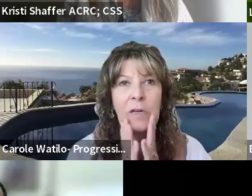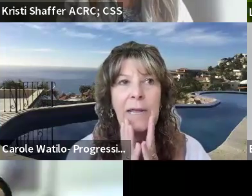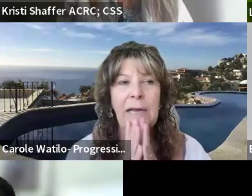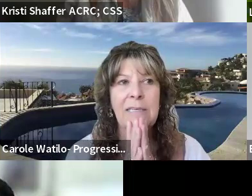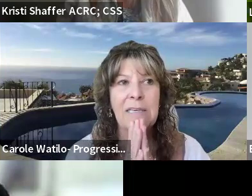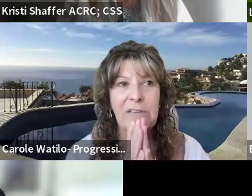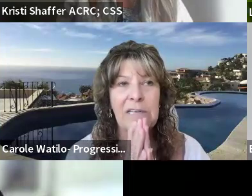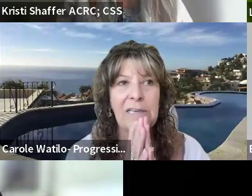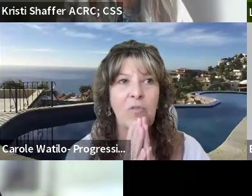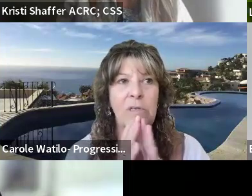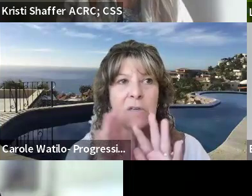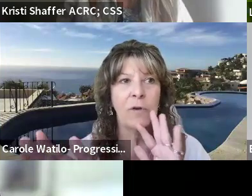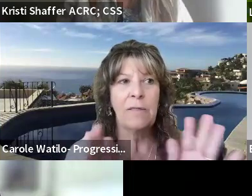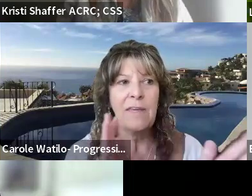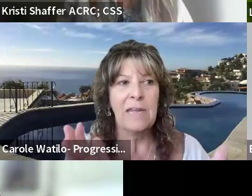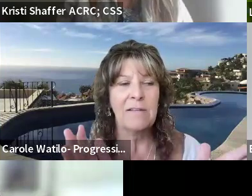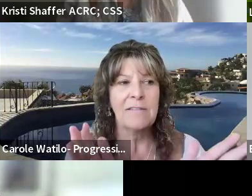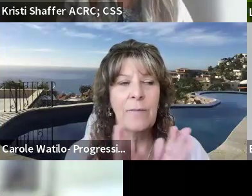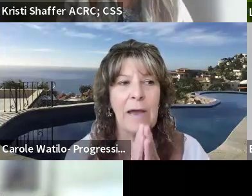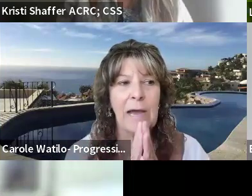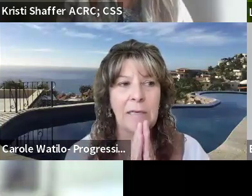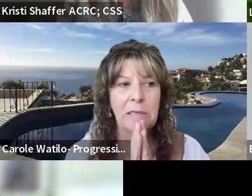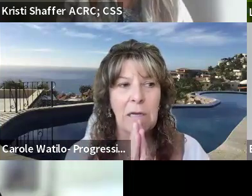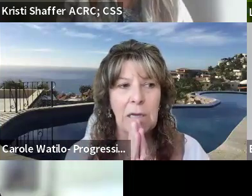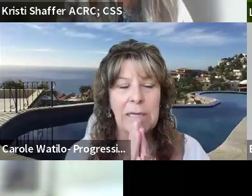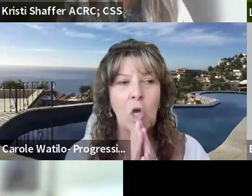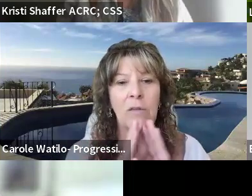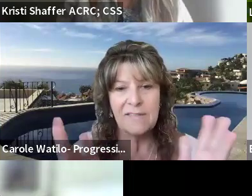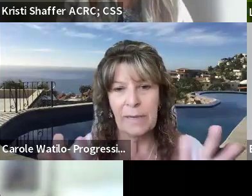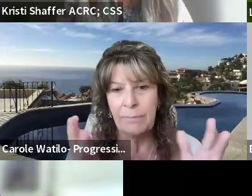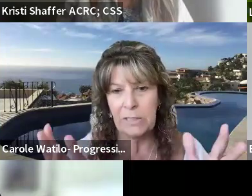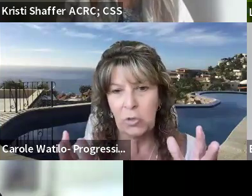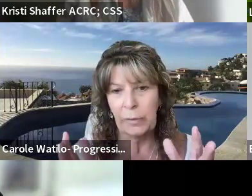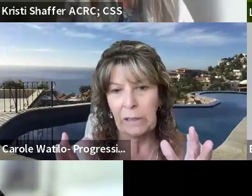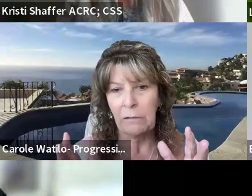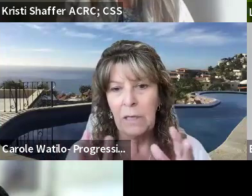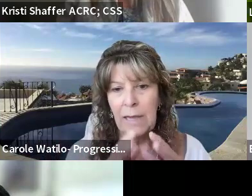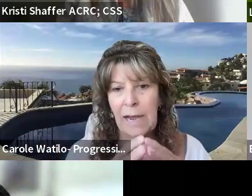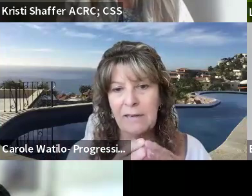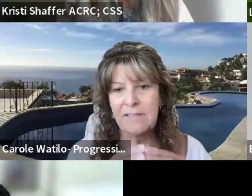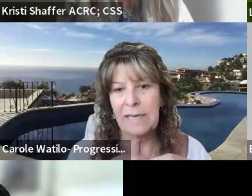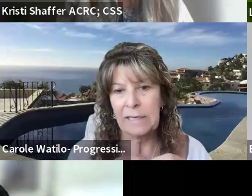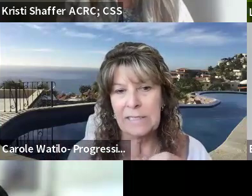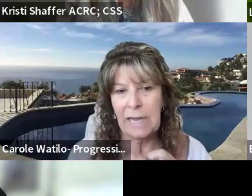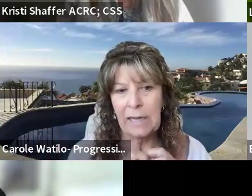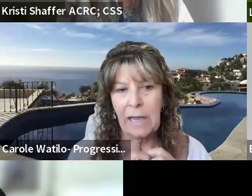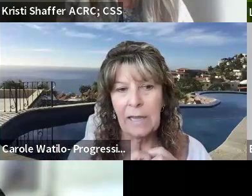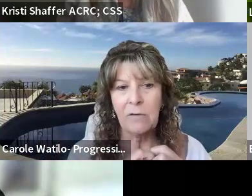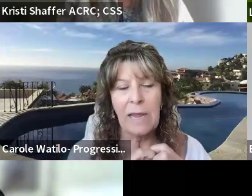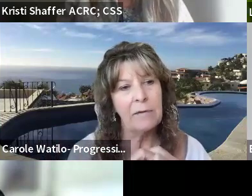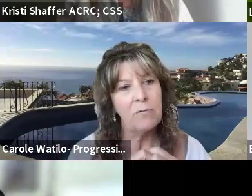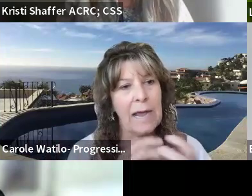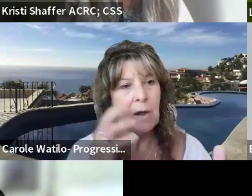the different activities or different things that adults might be doing at Santa